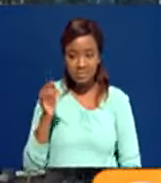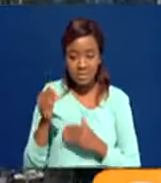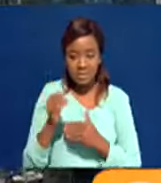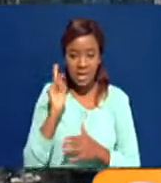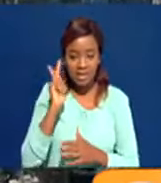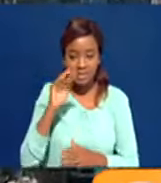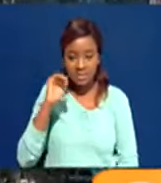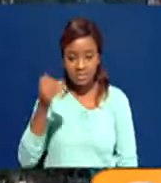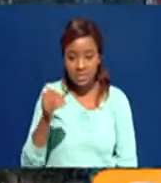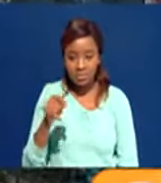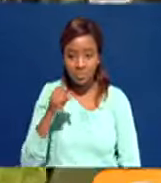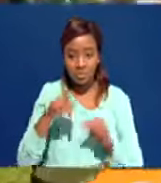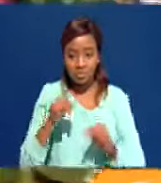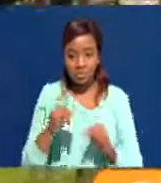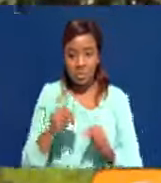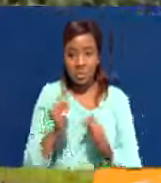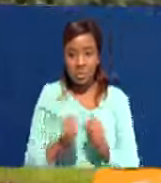in